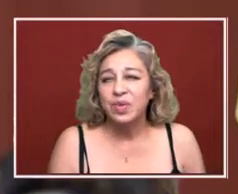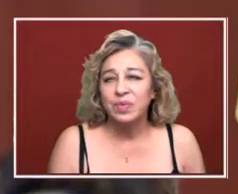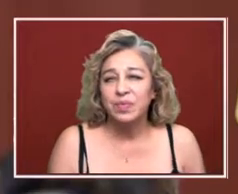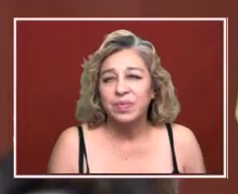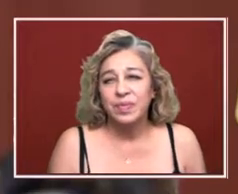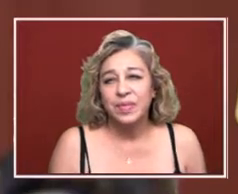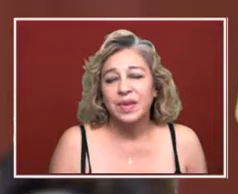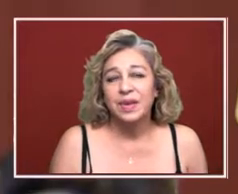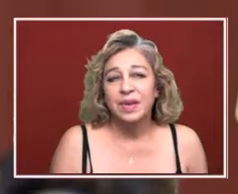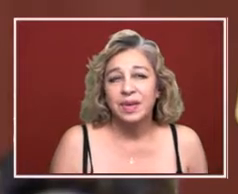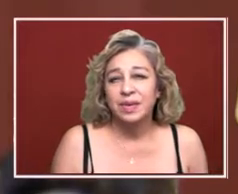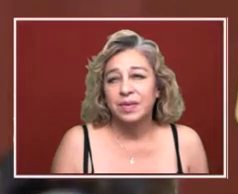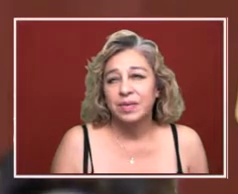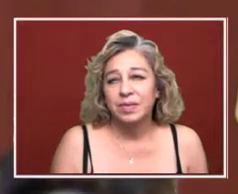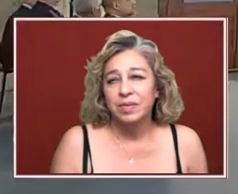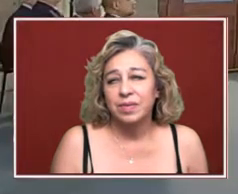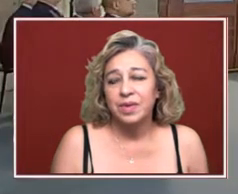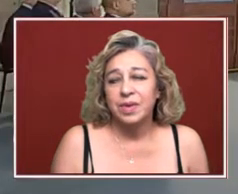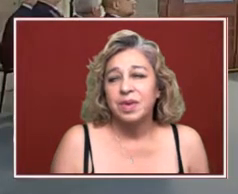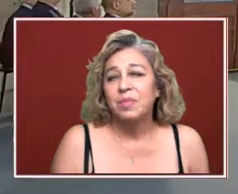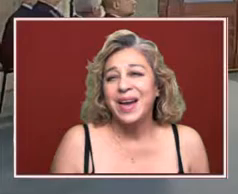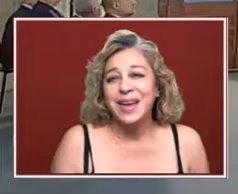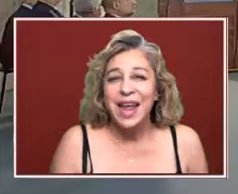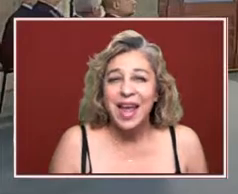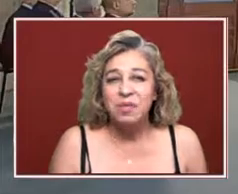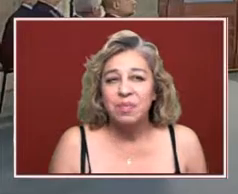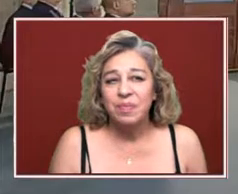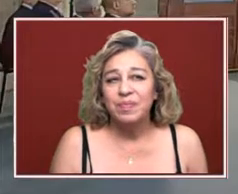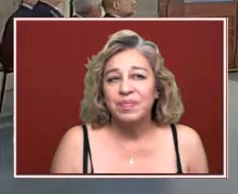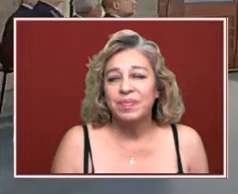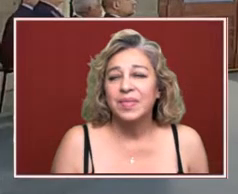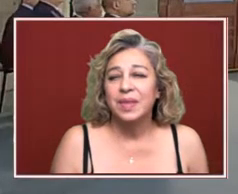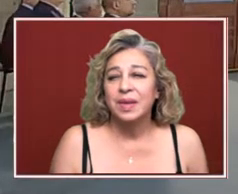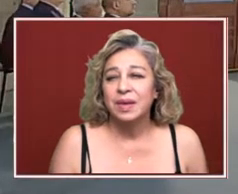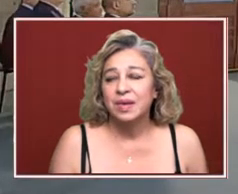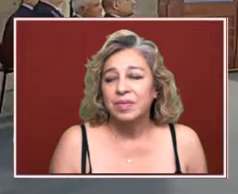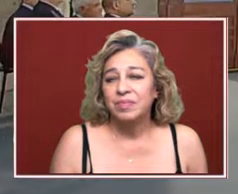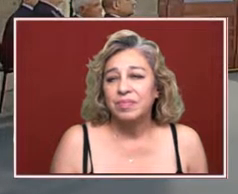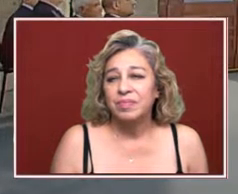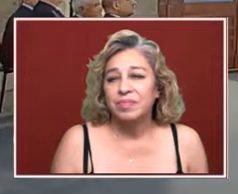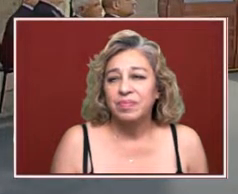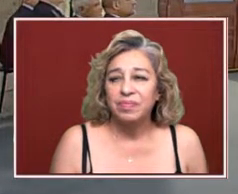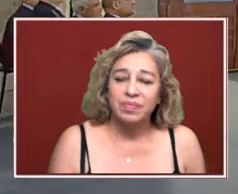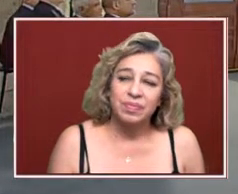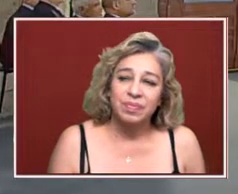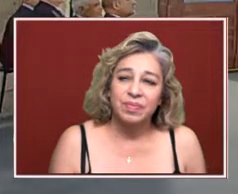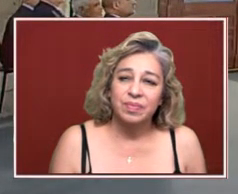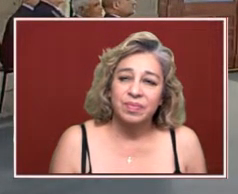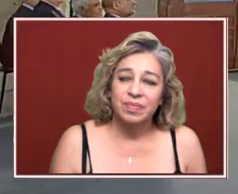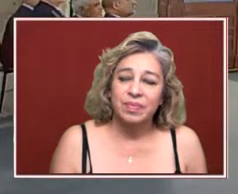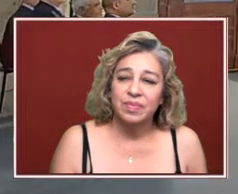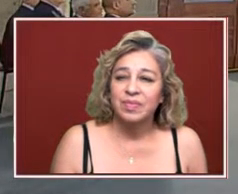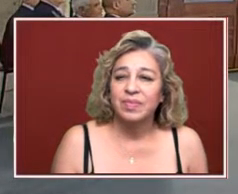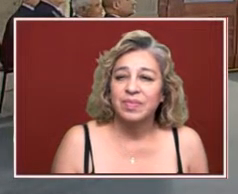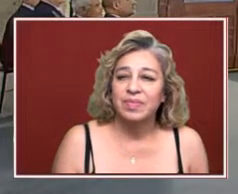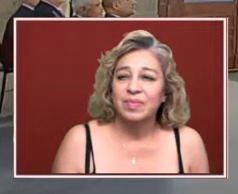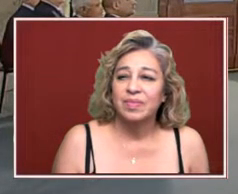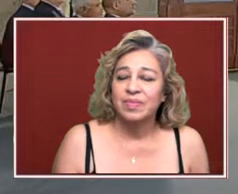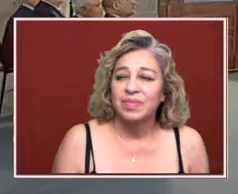you. Su nombre. By name. Y cuando menos